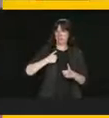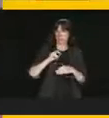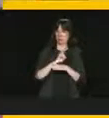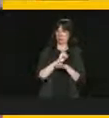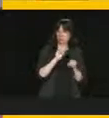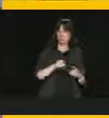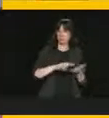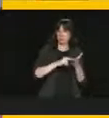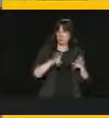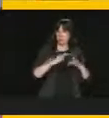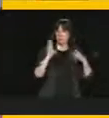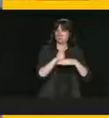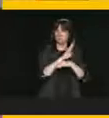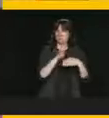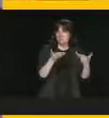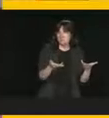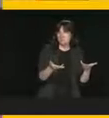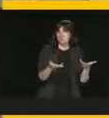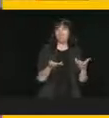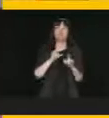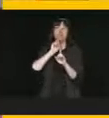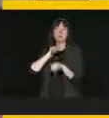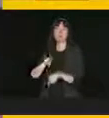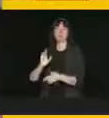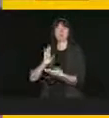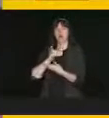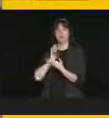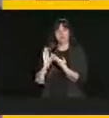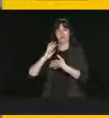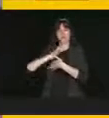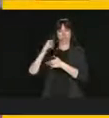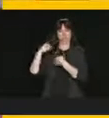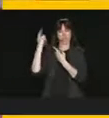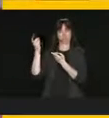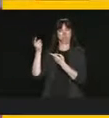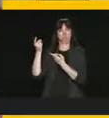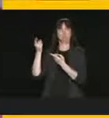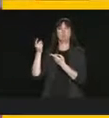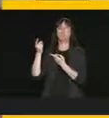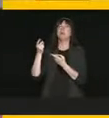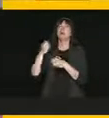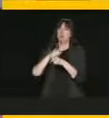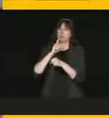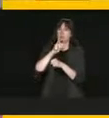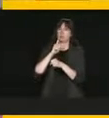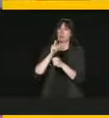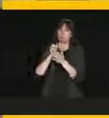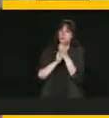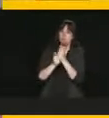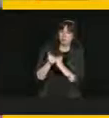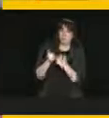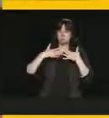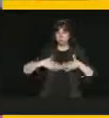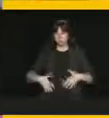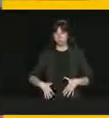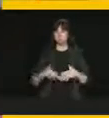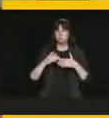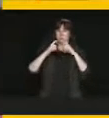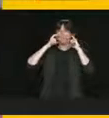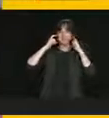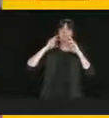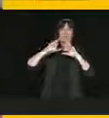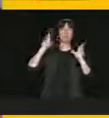operate? Our priority over the past weeks has been to ensure enough personal protective equipment for our frontline workers who are